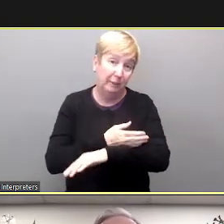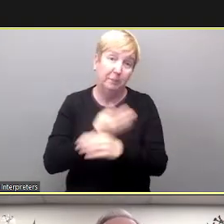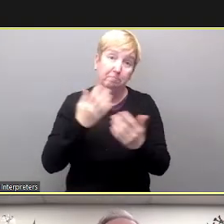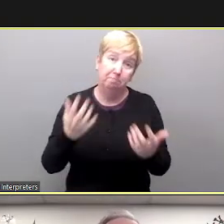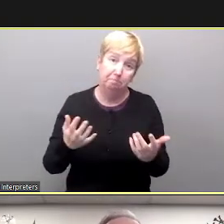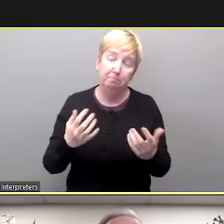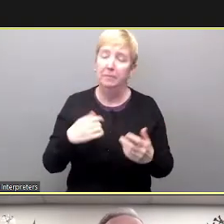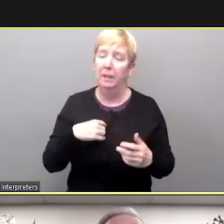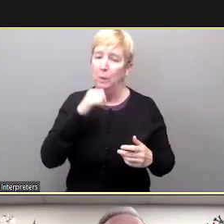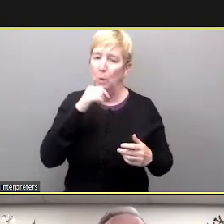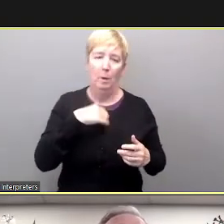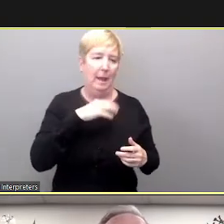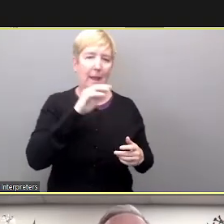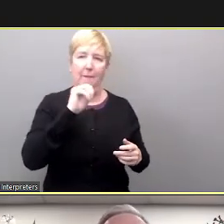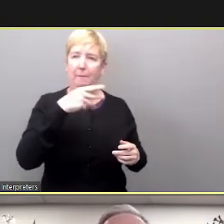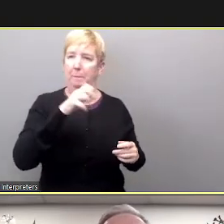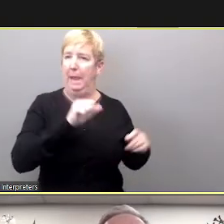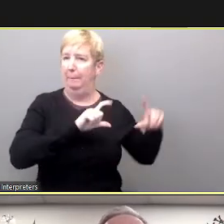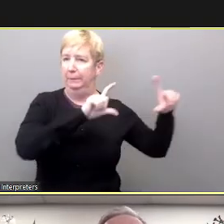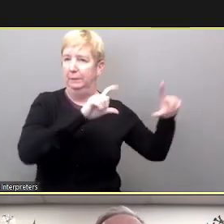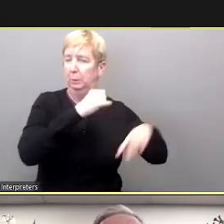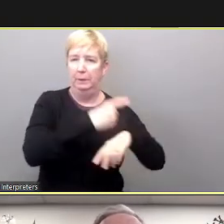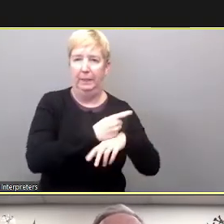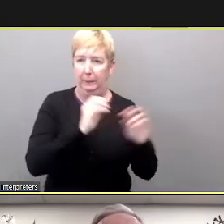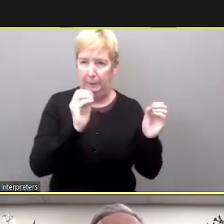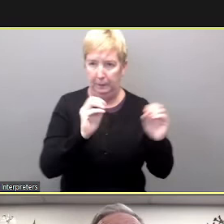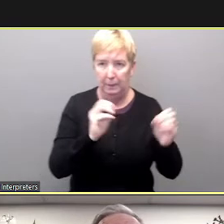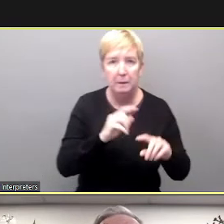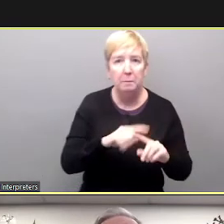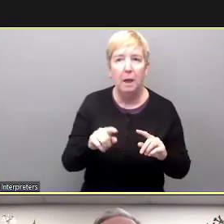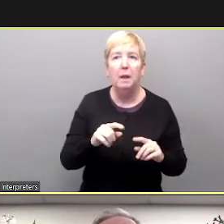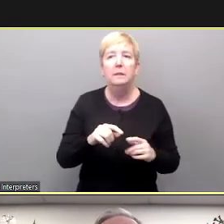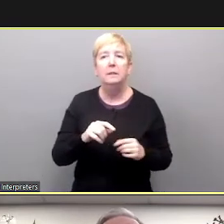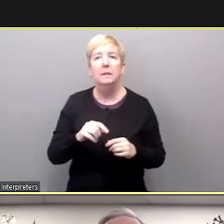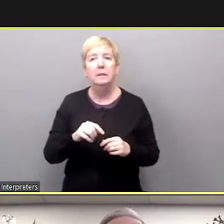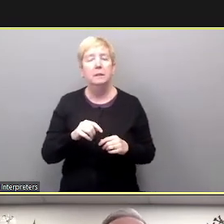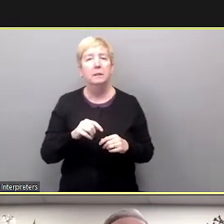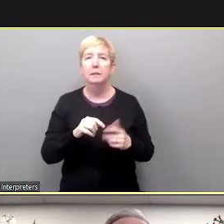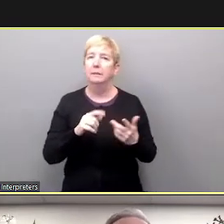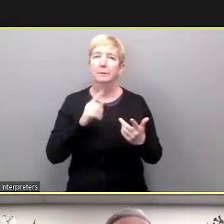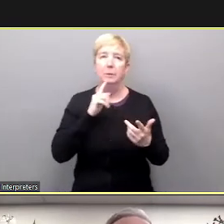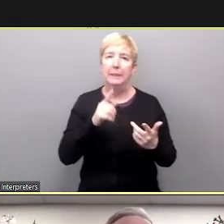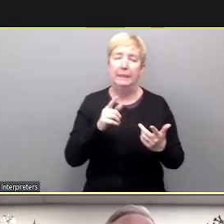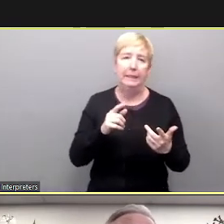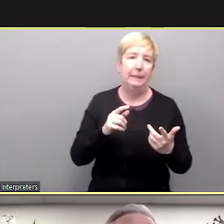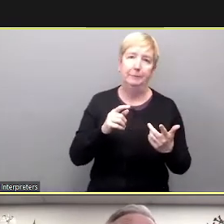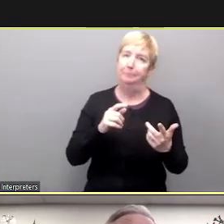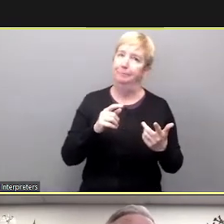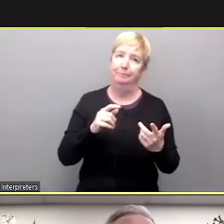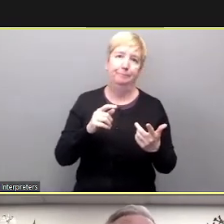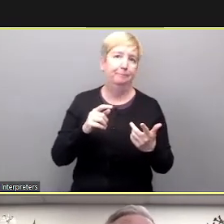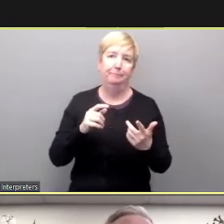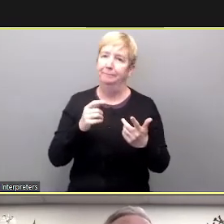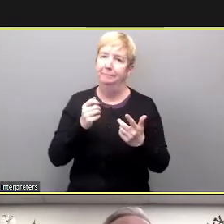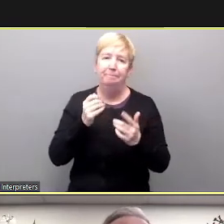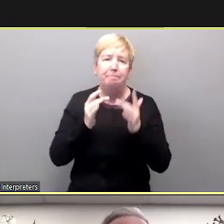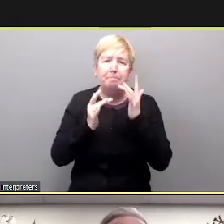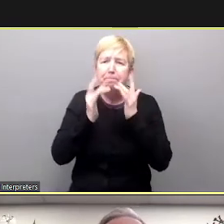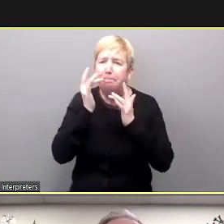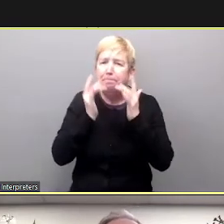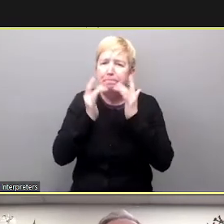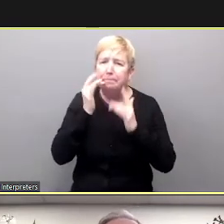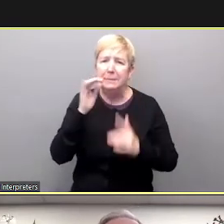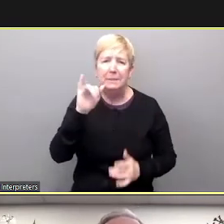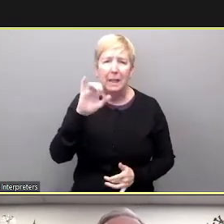maps for you today, but very, very small number of ICU beds still